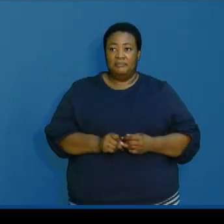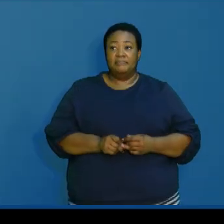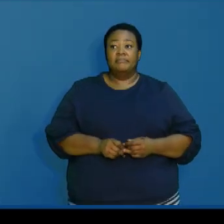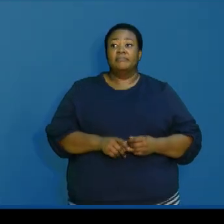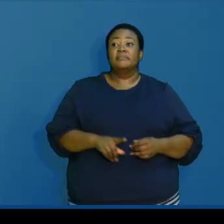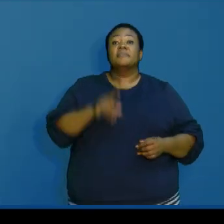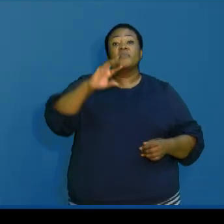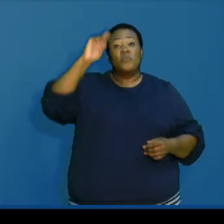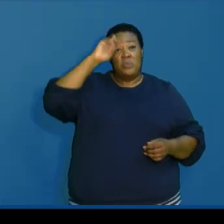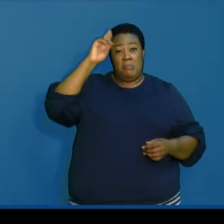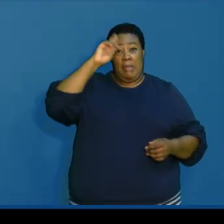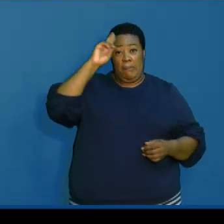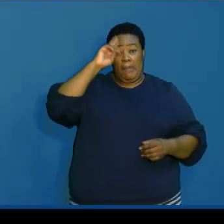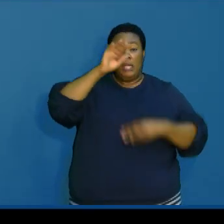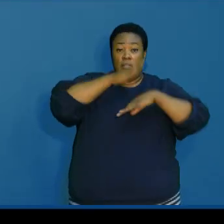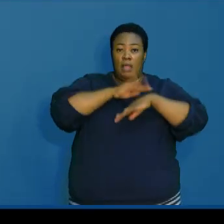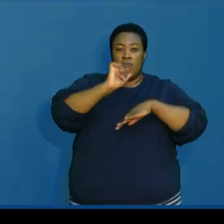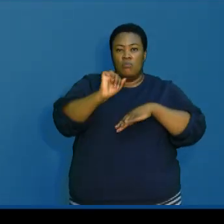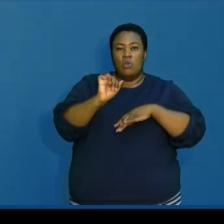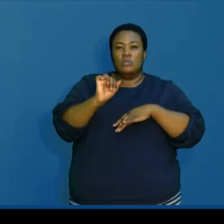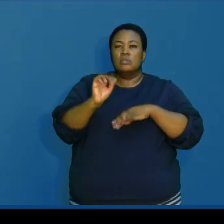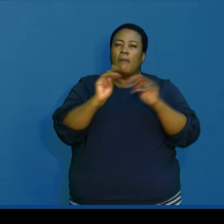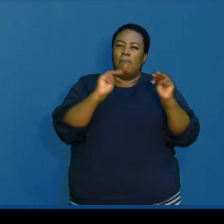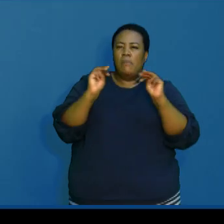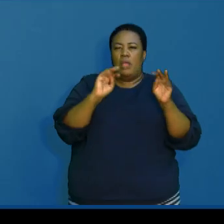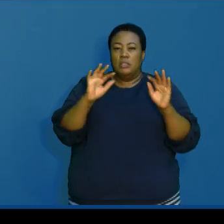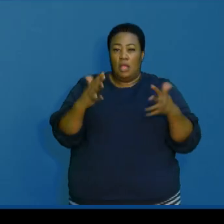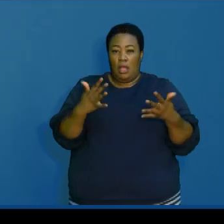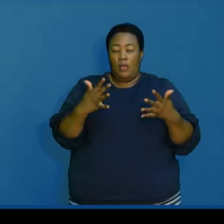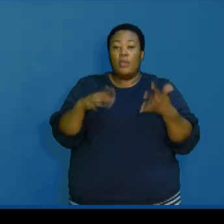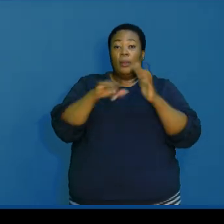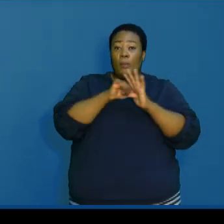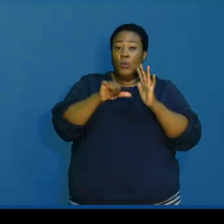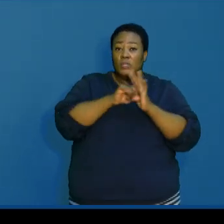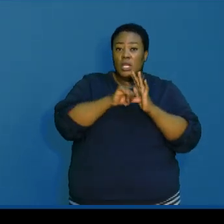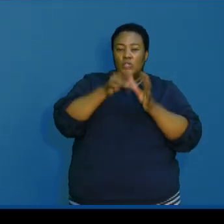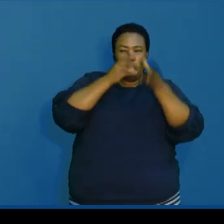Remember, this is how you manage time. It's very important that you learn to read,